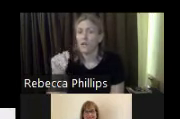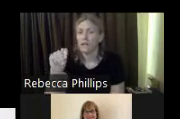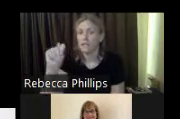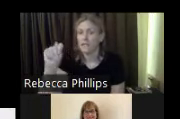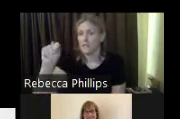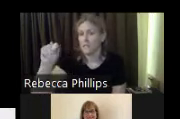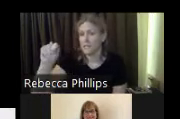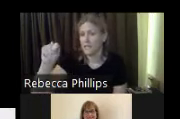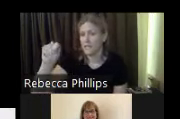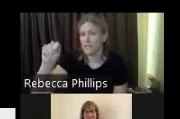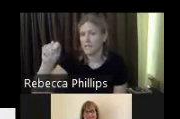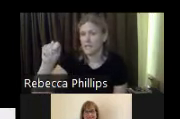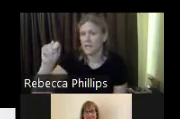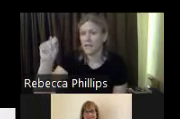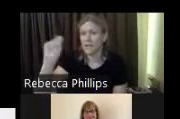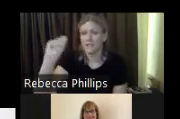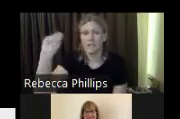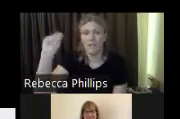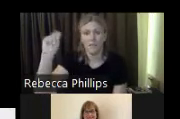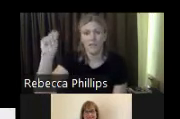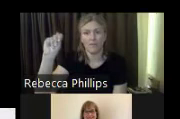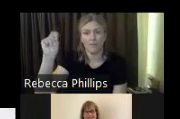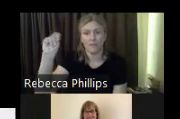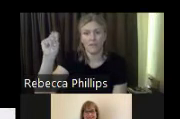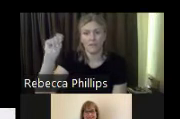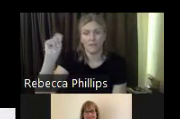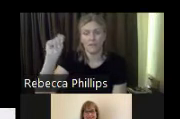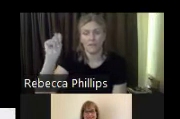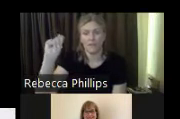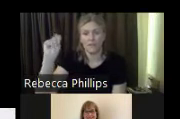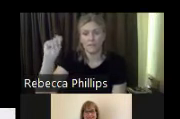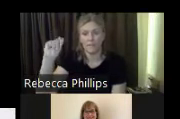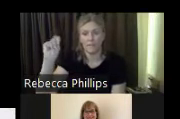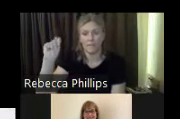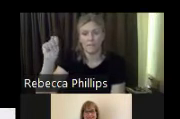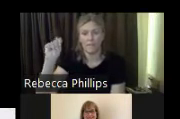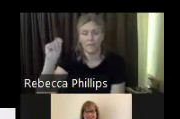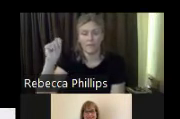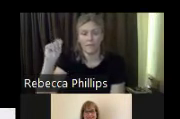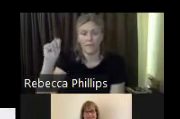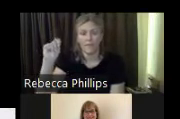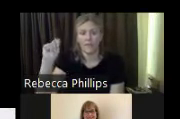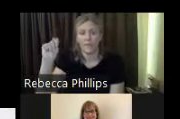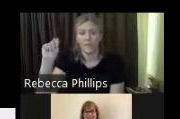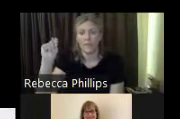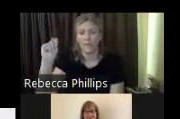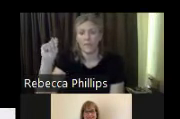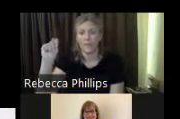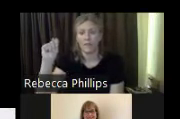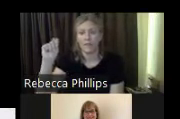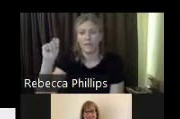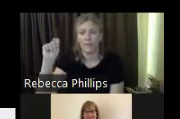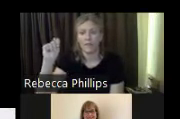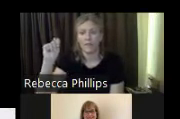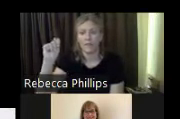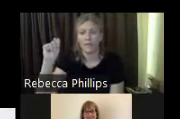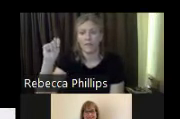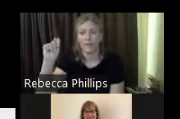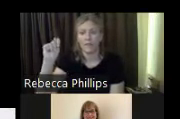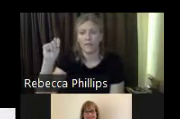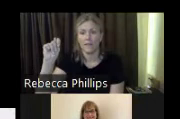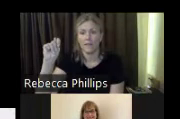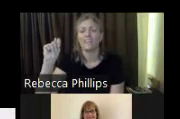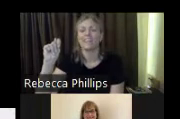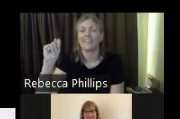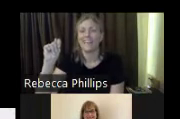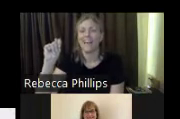Toilet is the T sign and you're shaking it back and forth, toilet. This seems like a much nicer way to say I need to go to